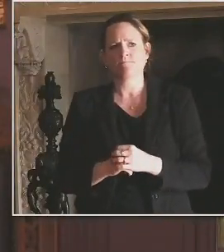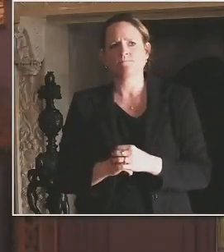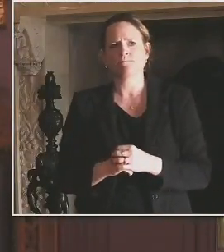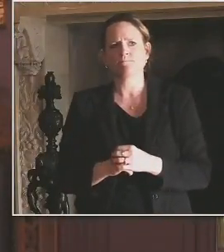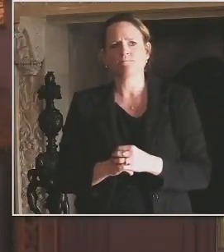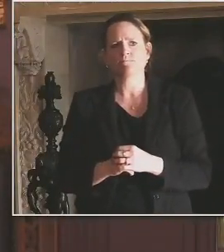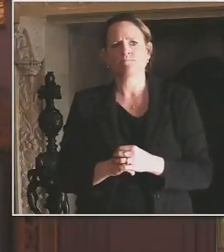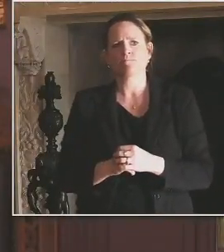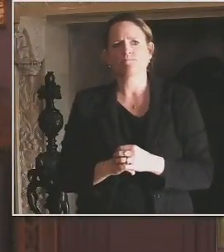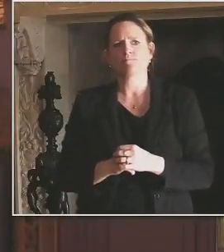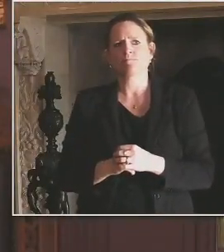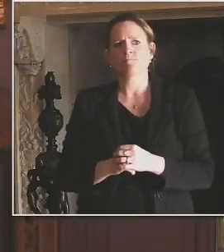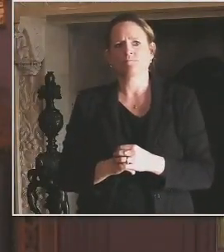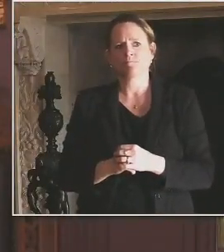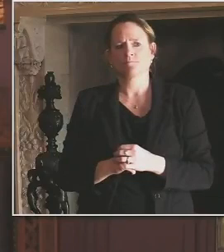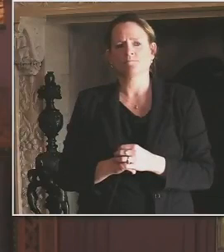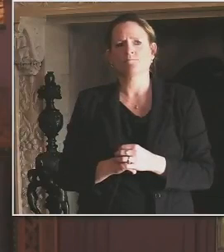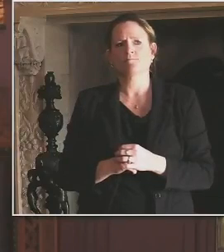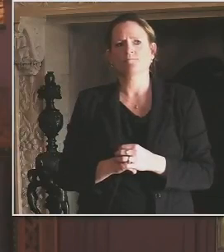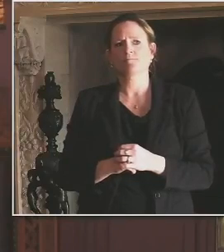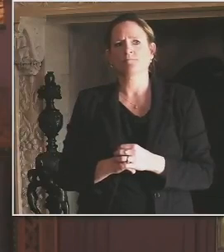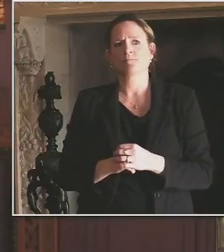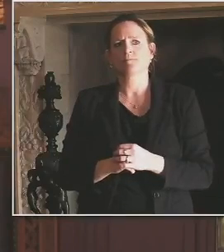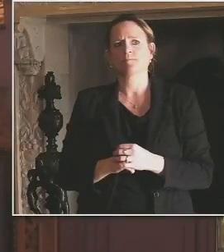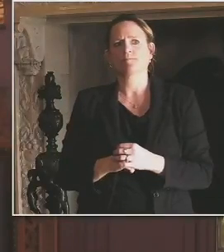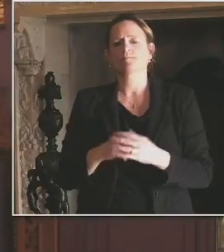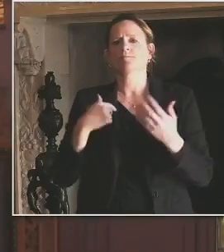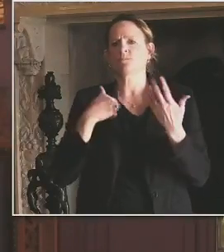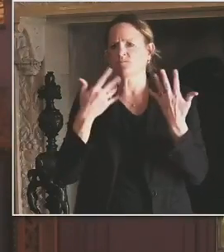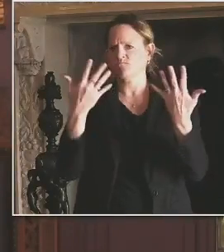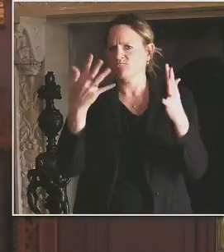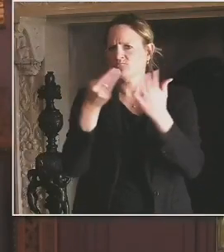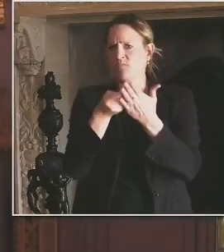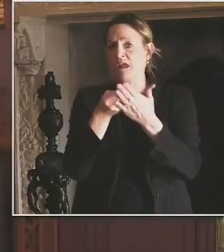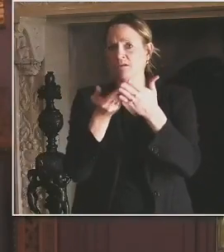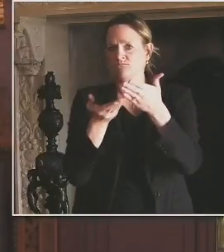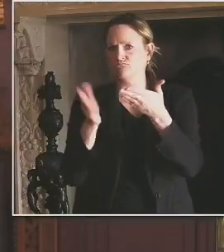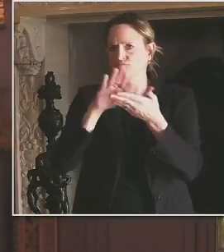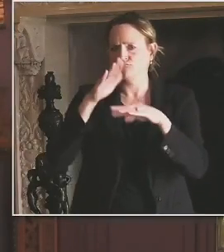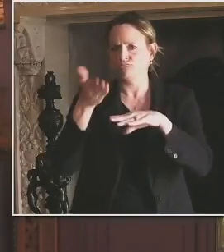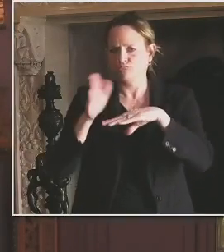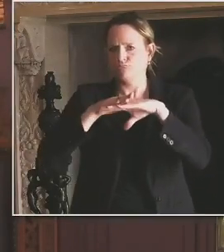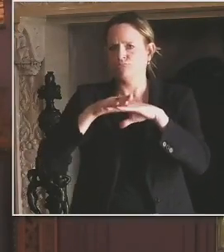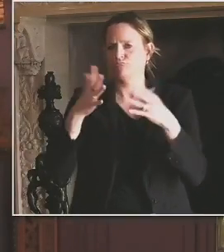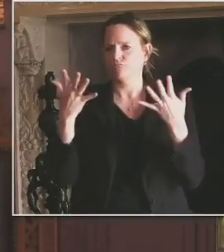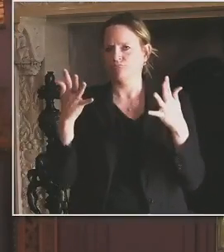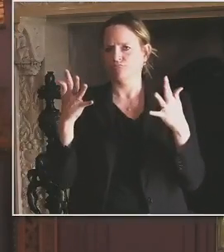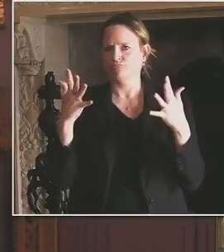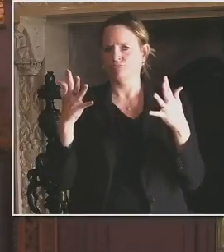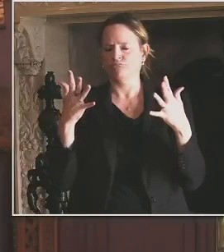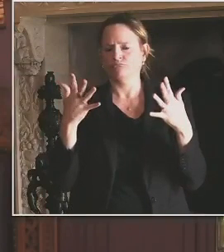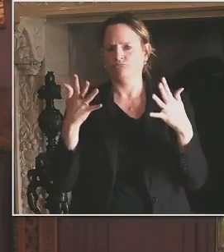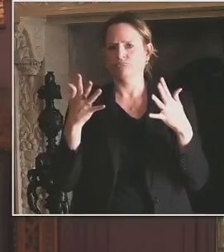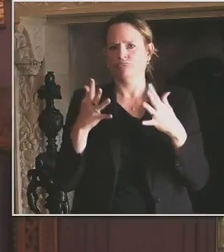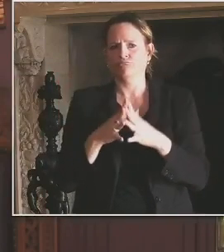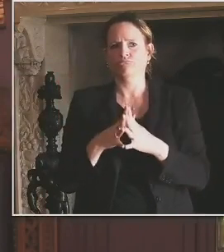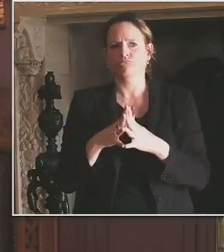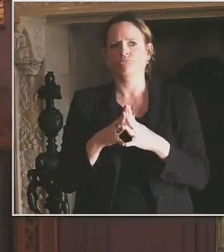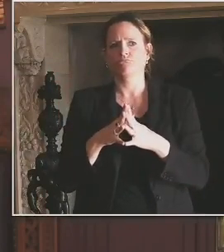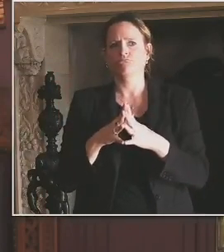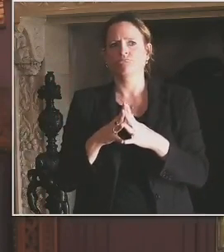next fiscal year is an increase, pretty significant increase in a number of areas. So it's our plan